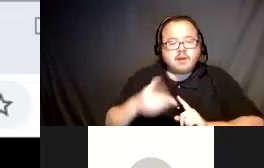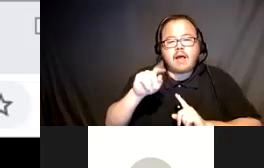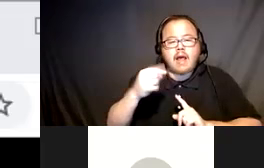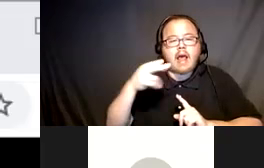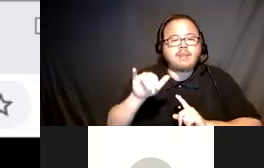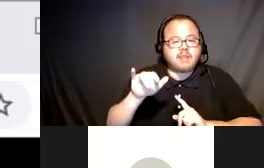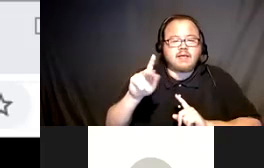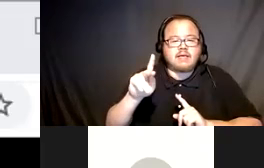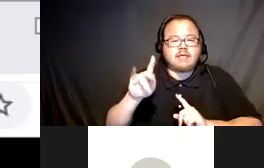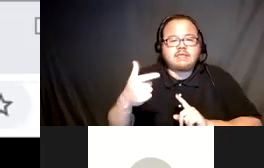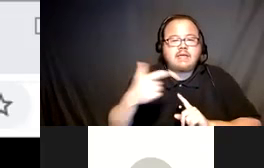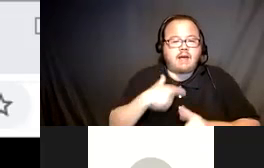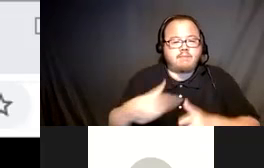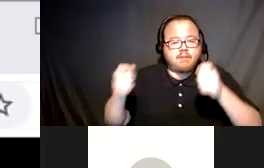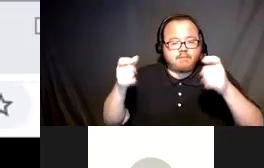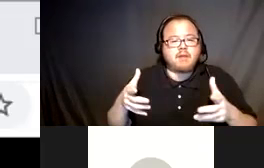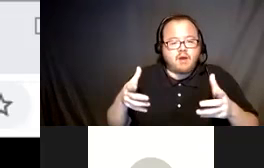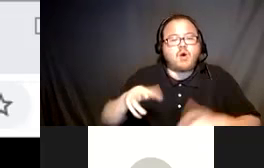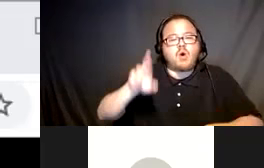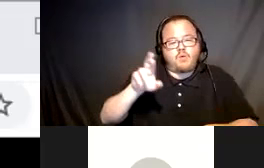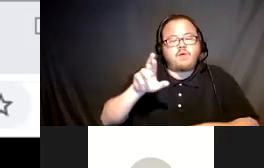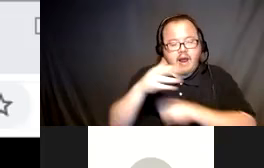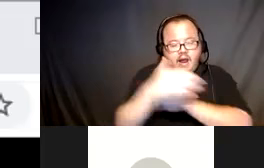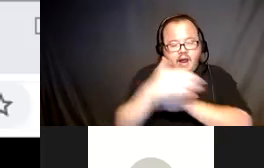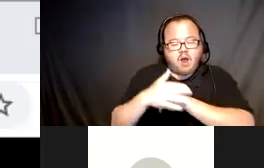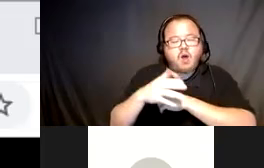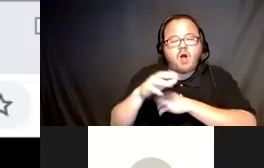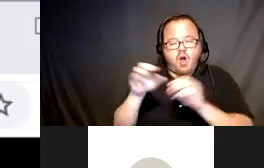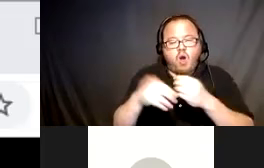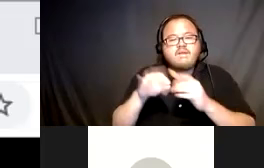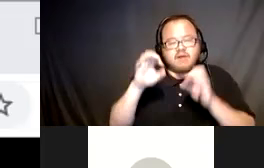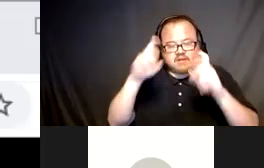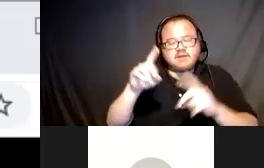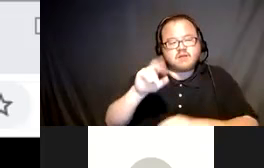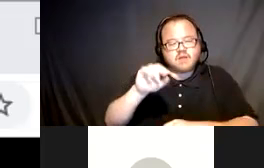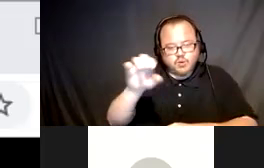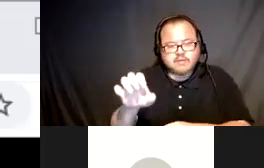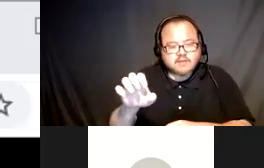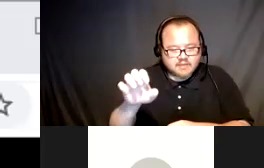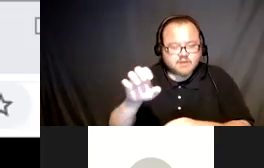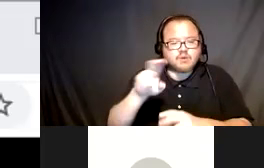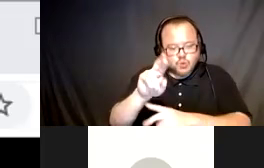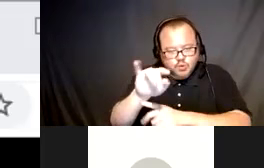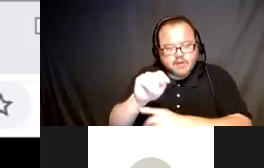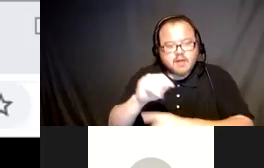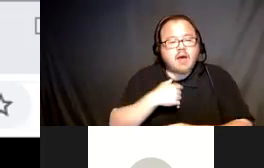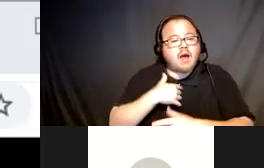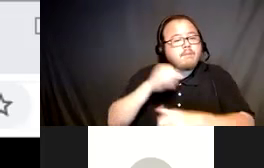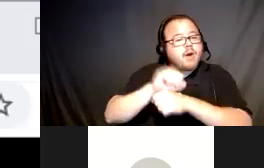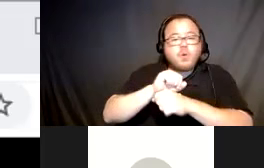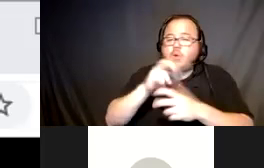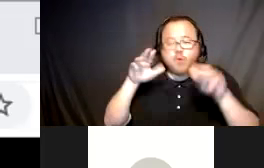King, and I'm an administrator here at the Riverside County Office of Education in the People and Administrative Services Unit. And my work centers